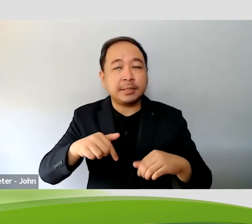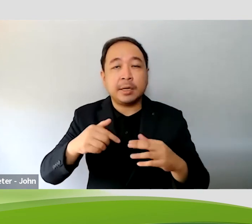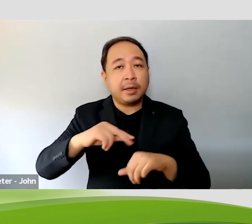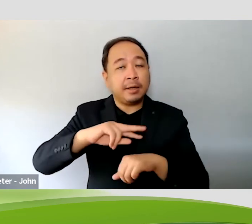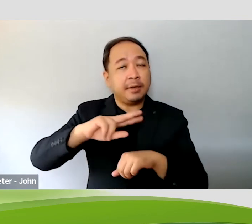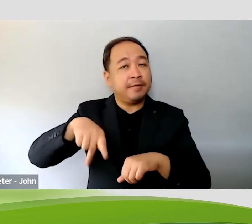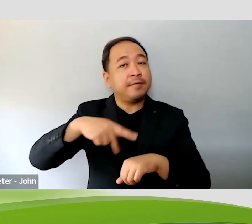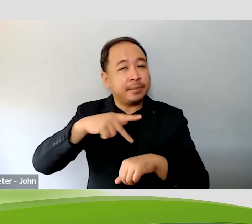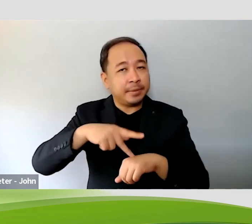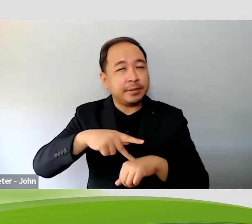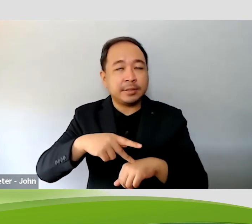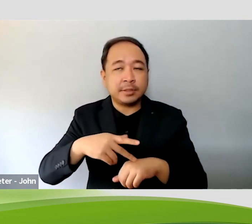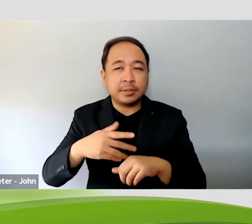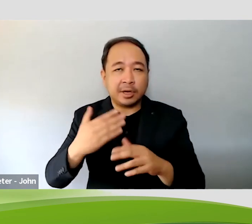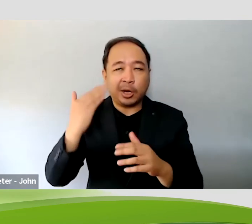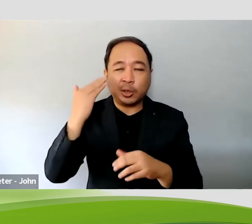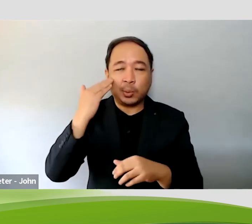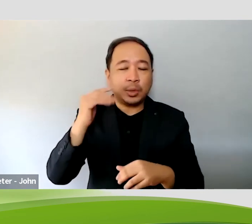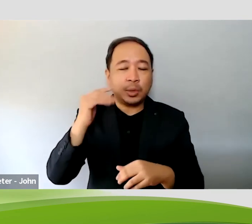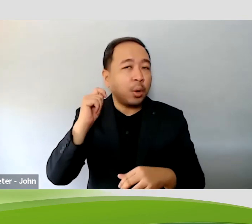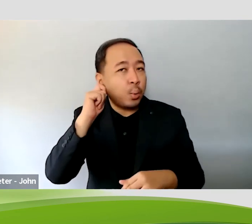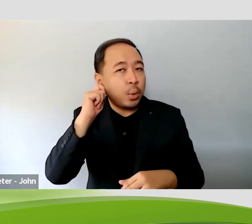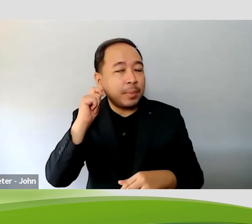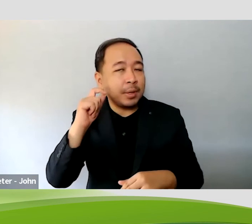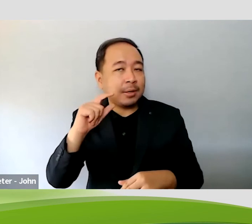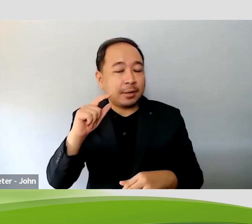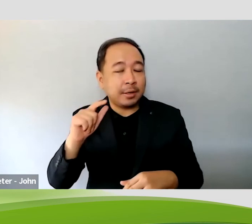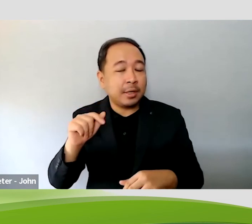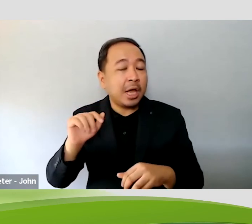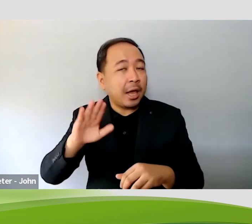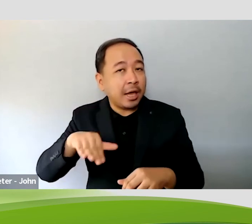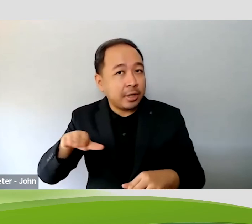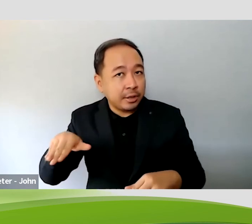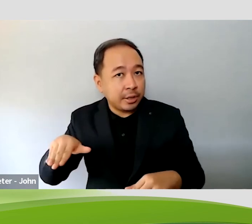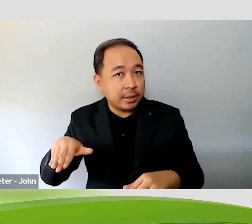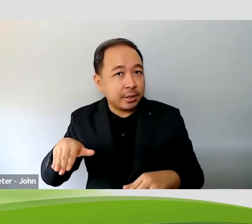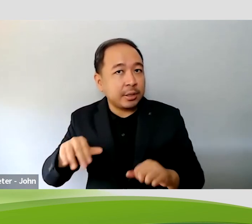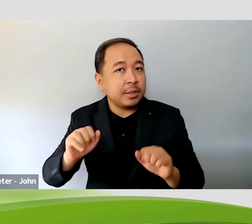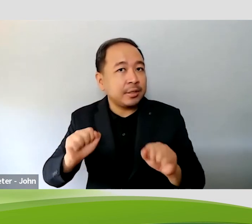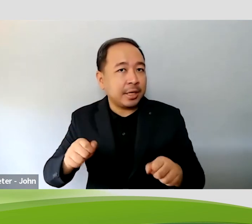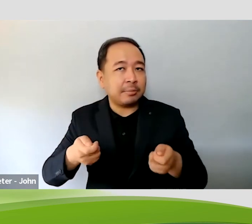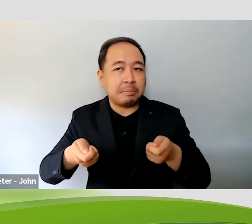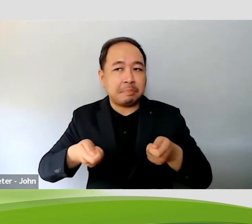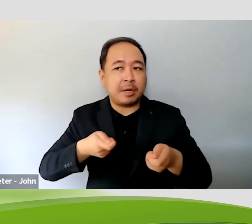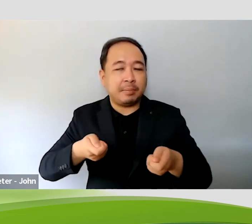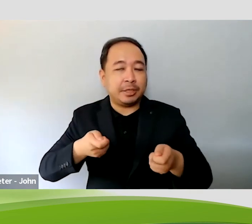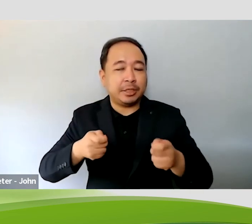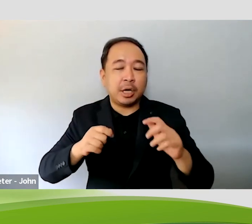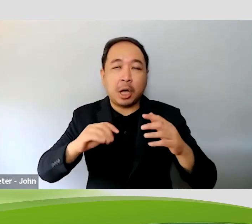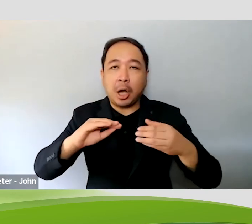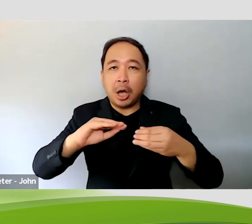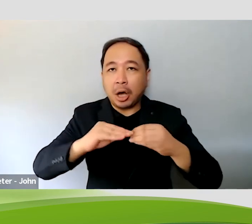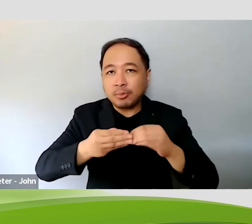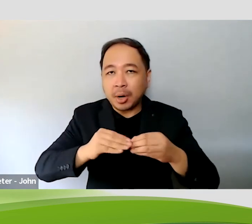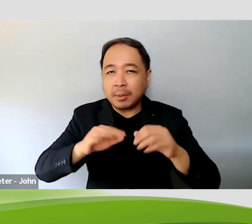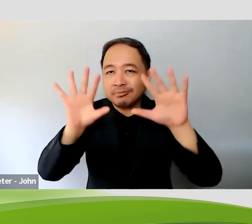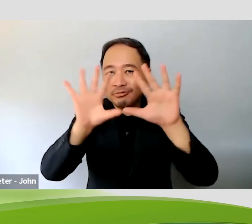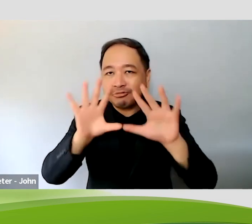that women and girls constituting half the world hold on top solutions to climate crisis. And as such,